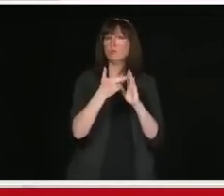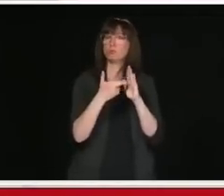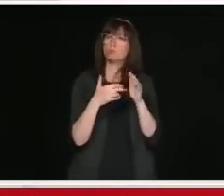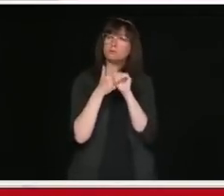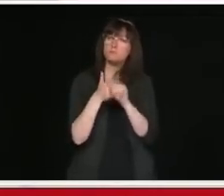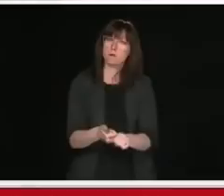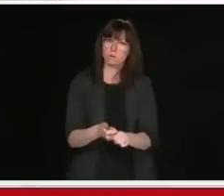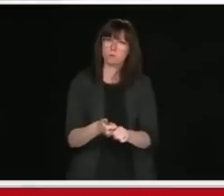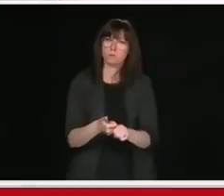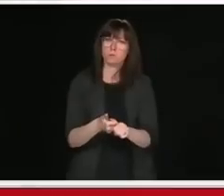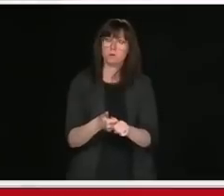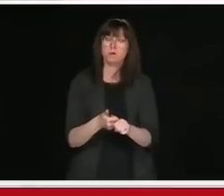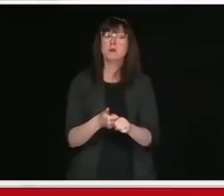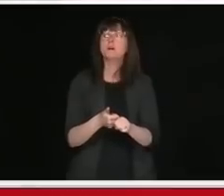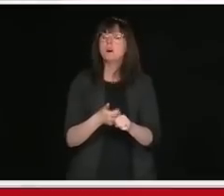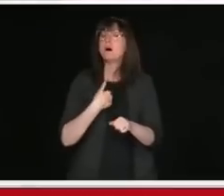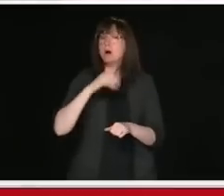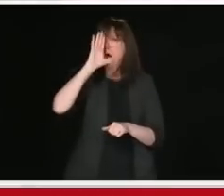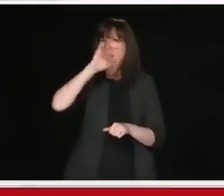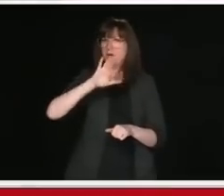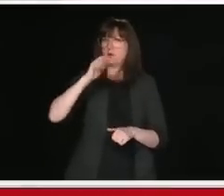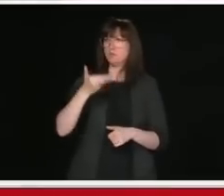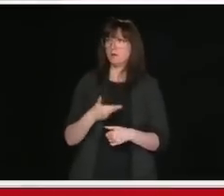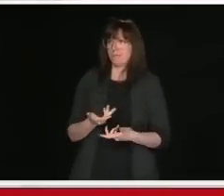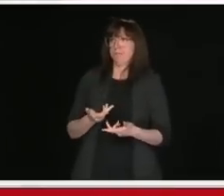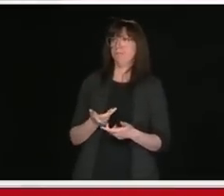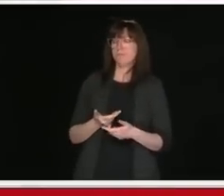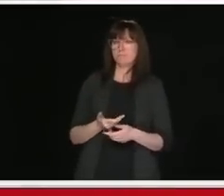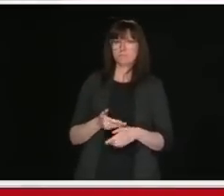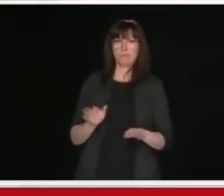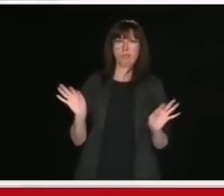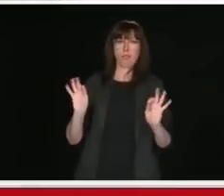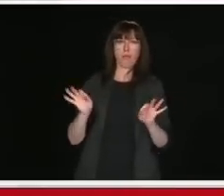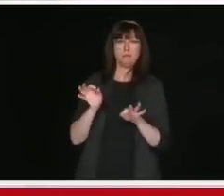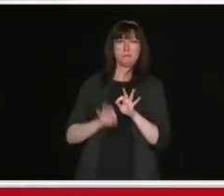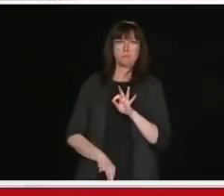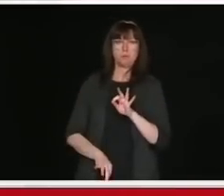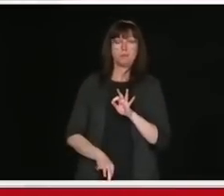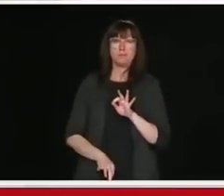seem simple, but it's the only way to get through these times.